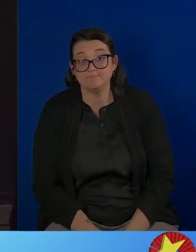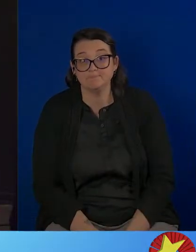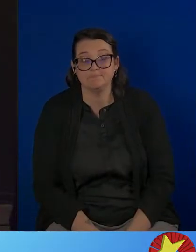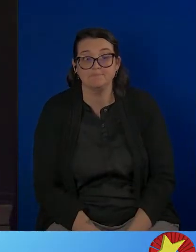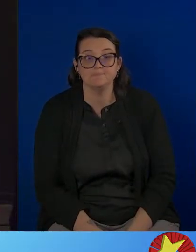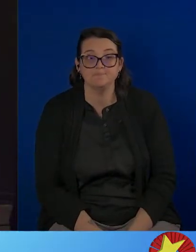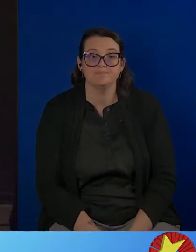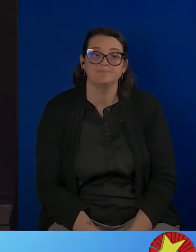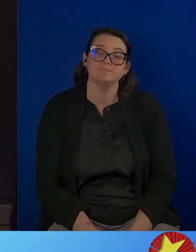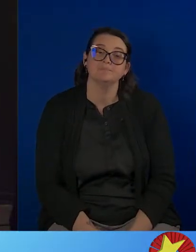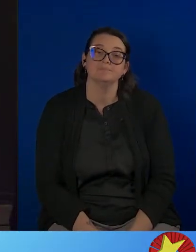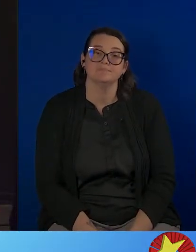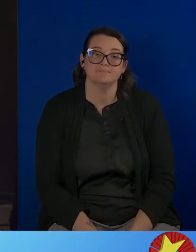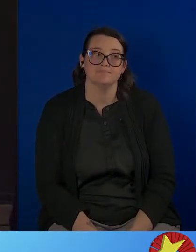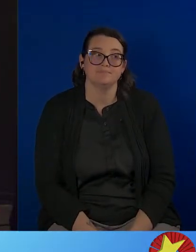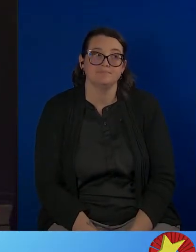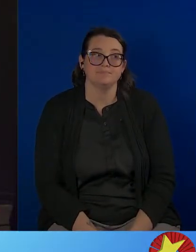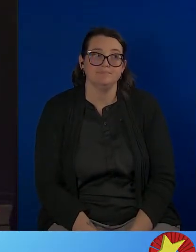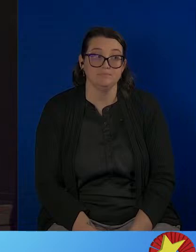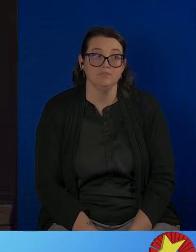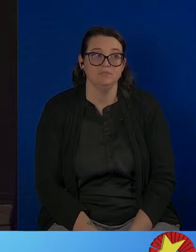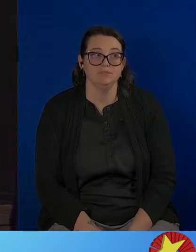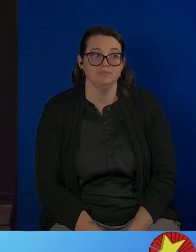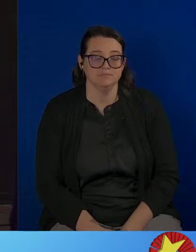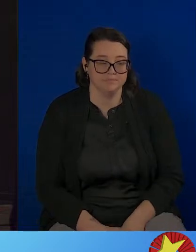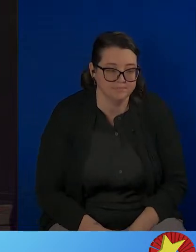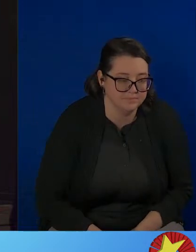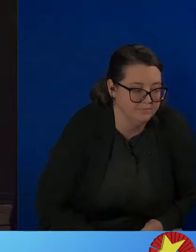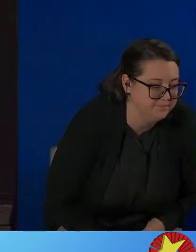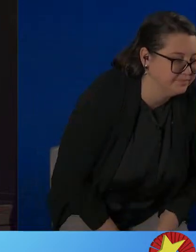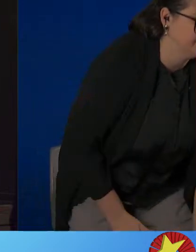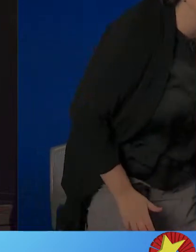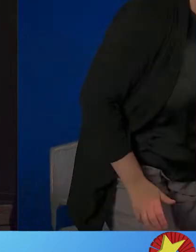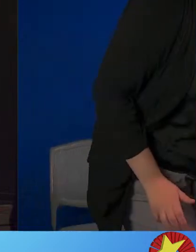I want to talk about a concept